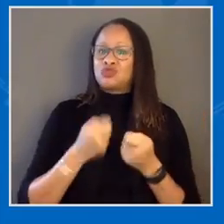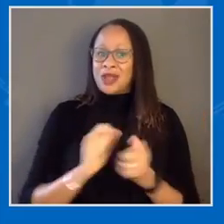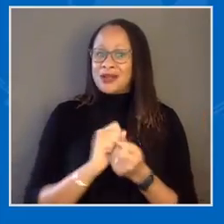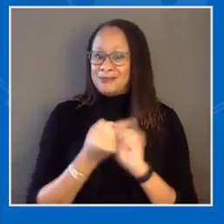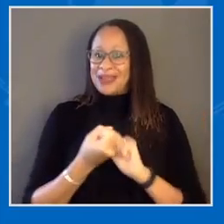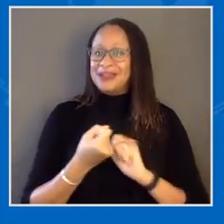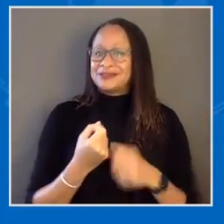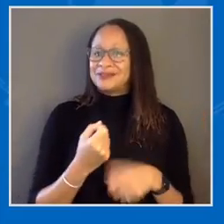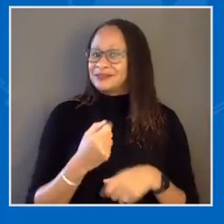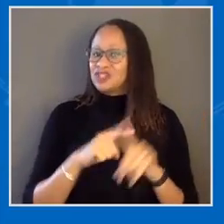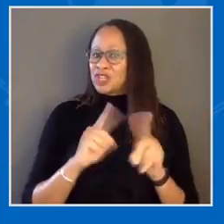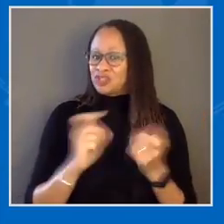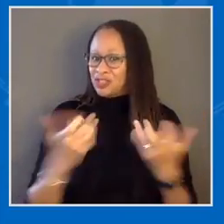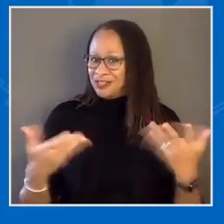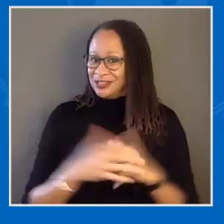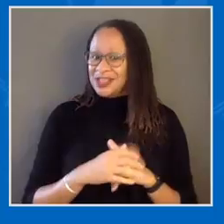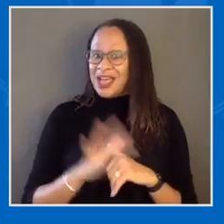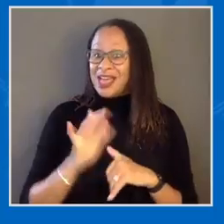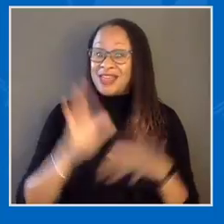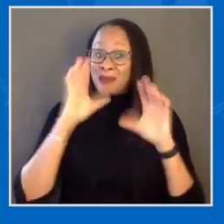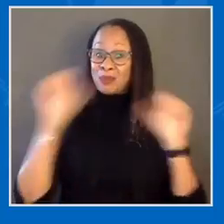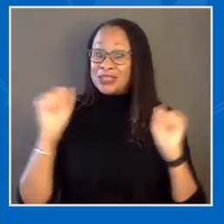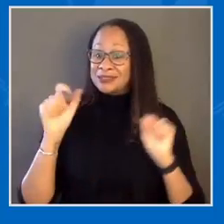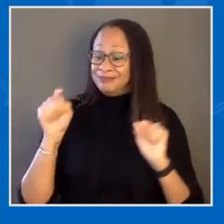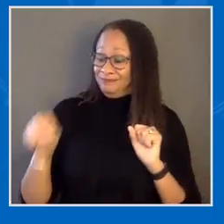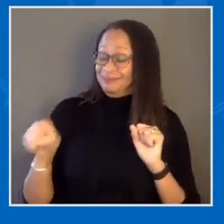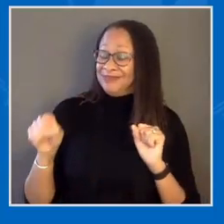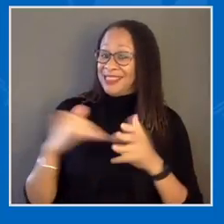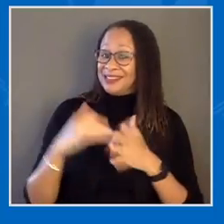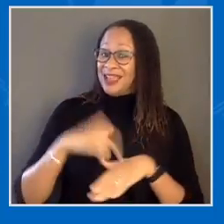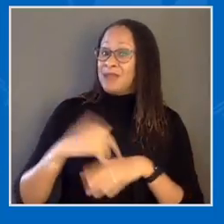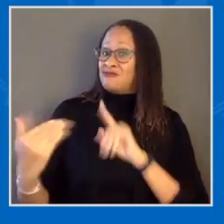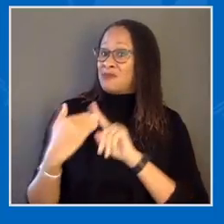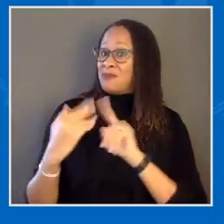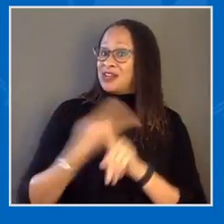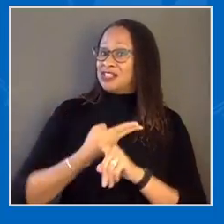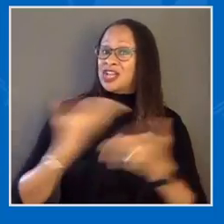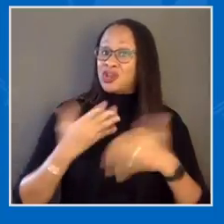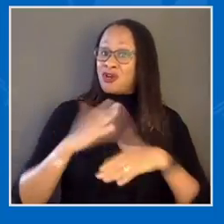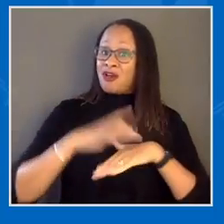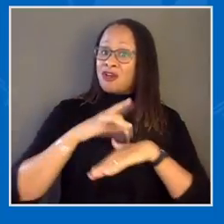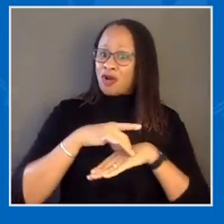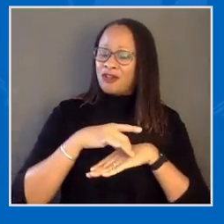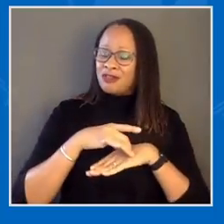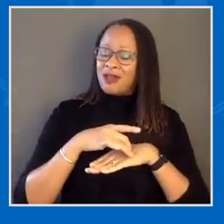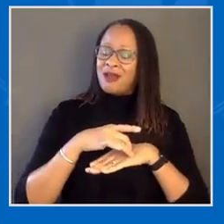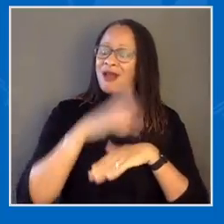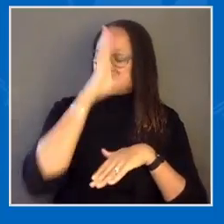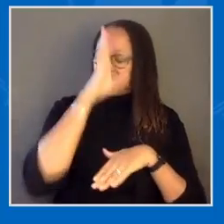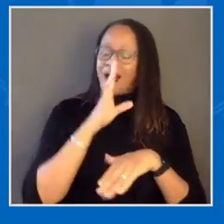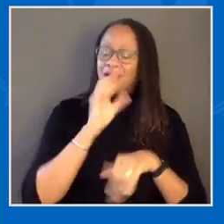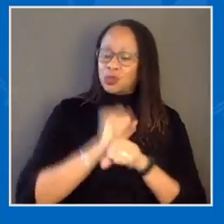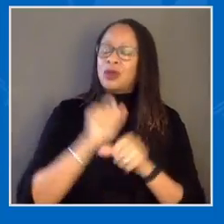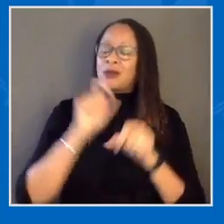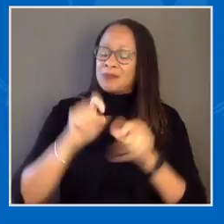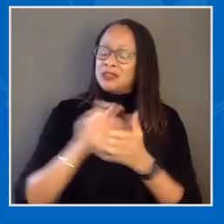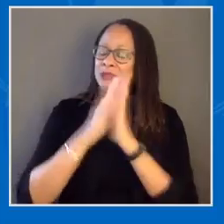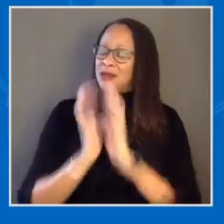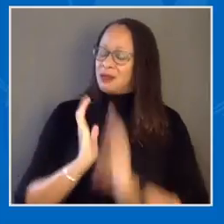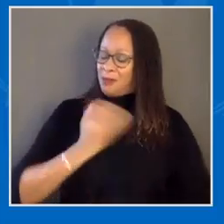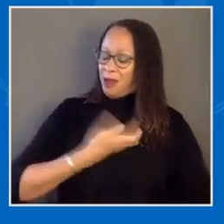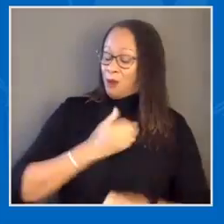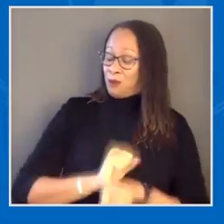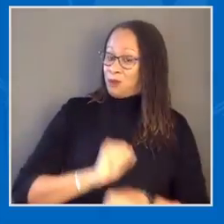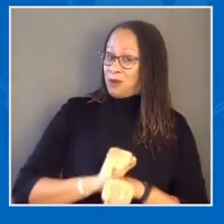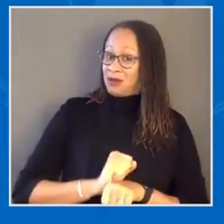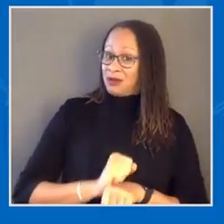who reminded us that here on earth, God's work must truly be our own. President